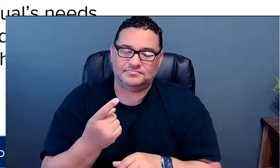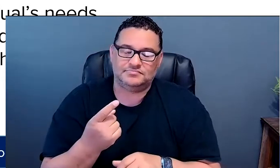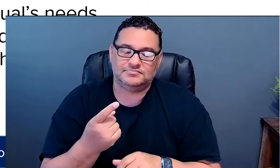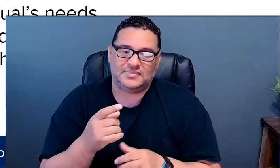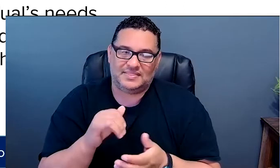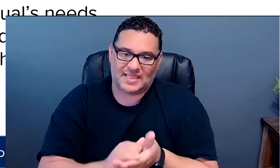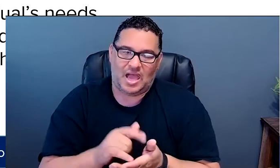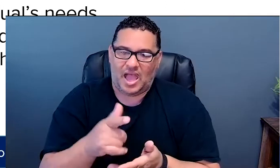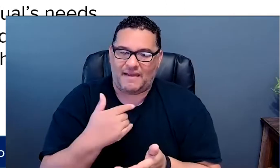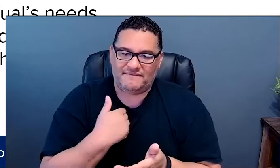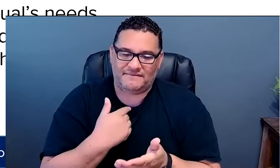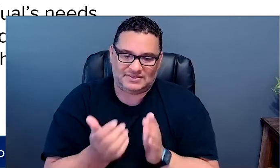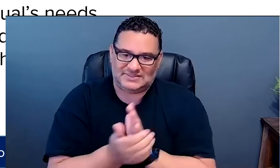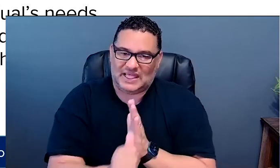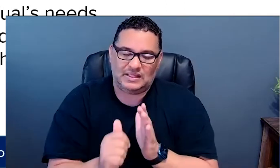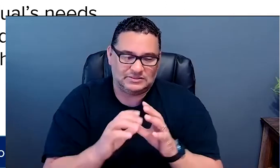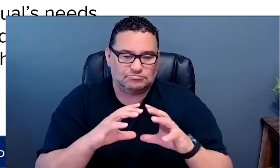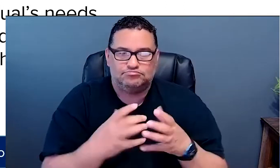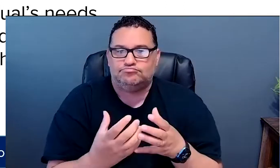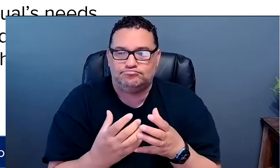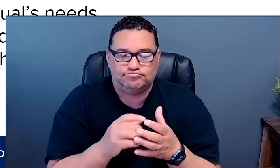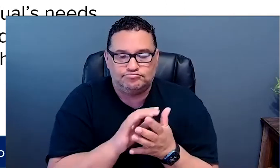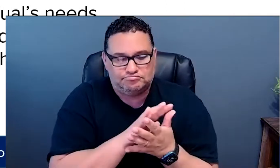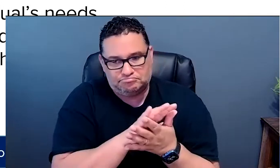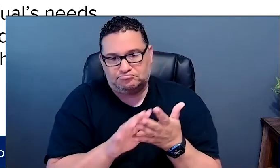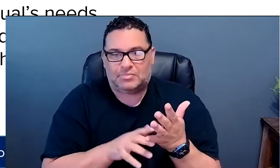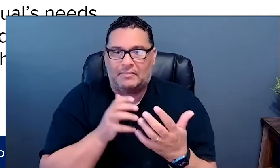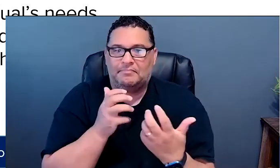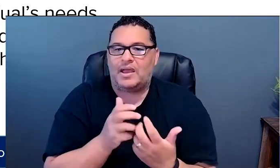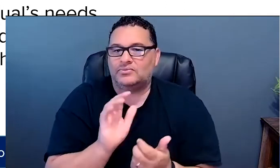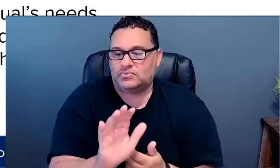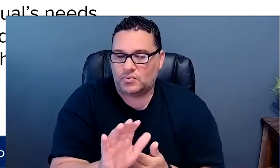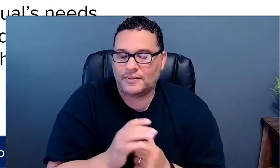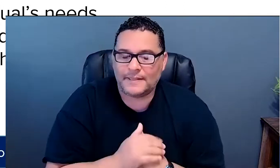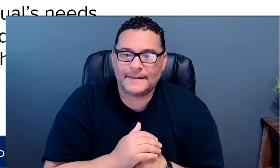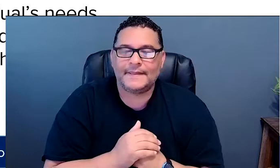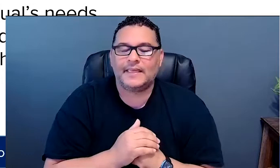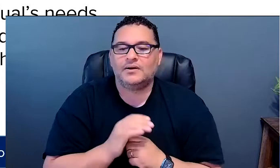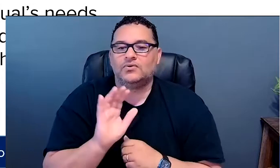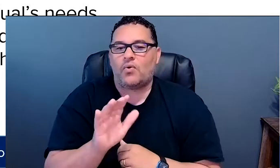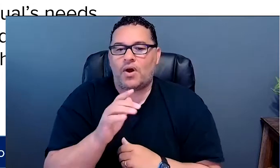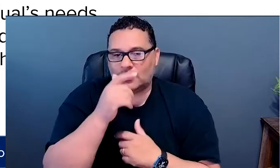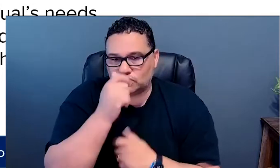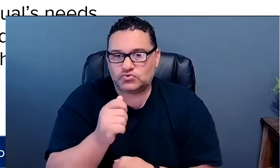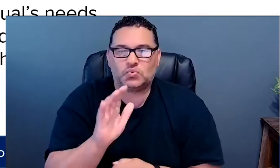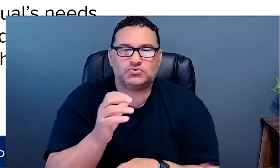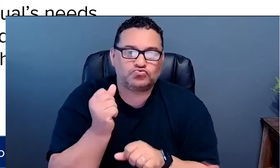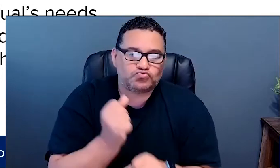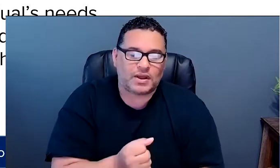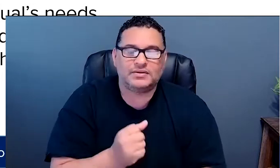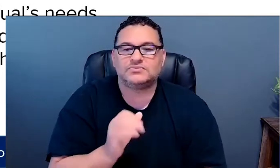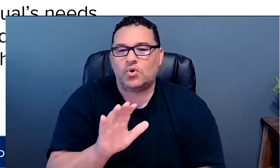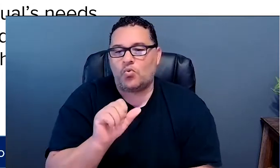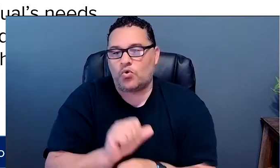your interests, something that goes along with your work style, that appeals to